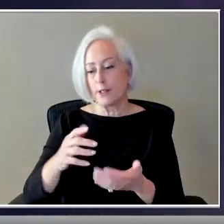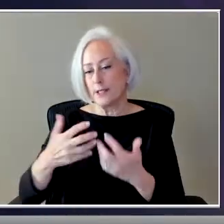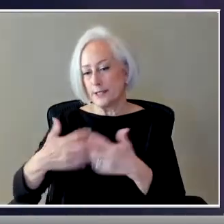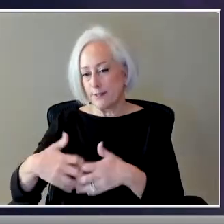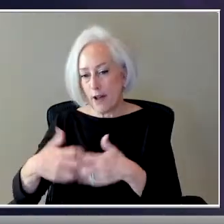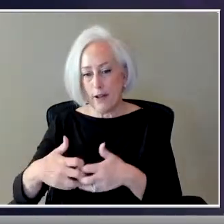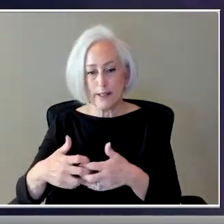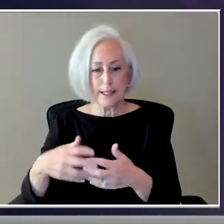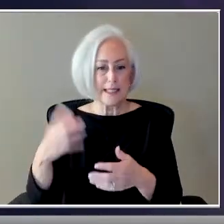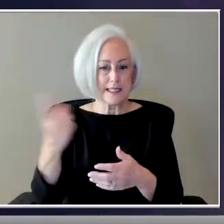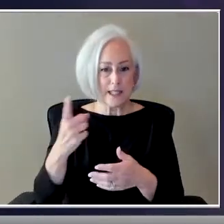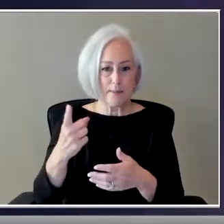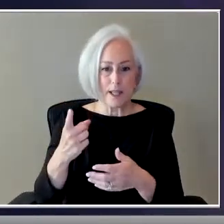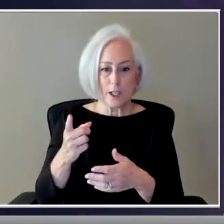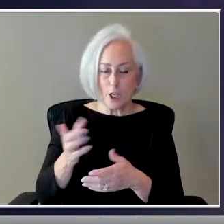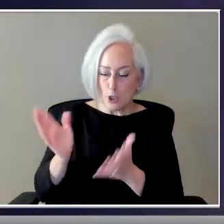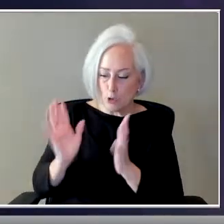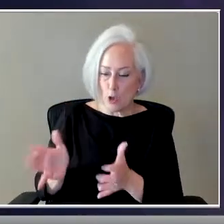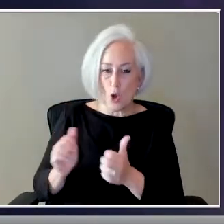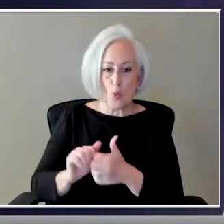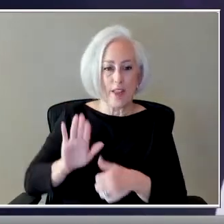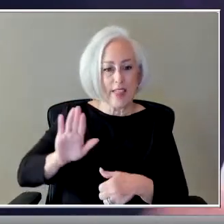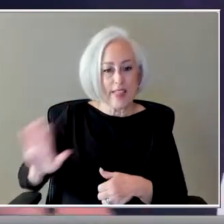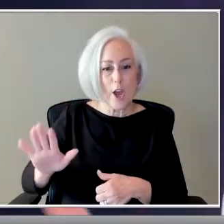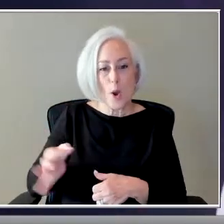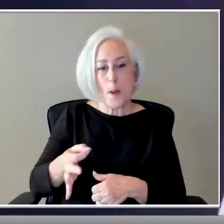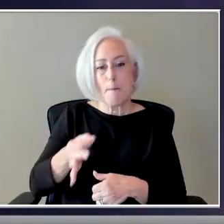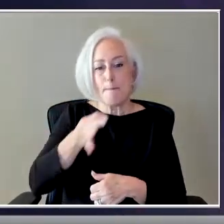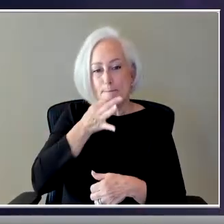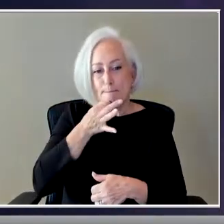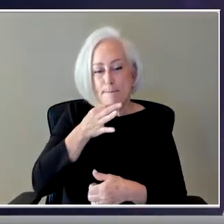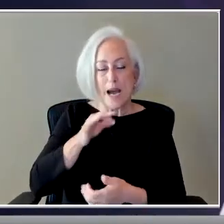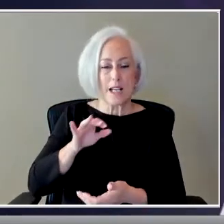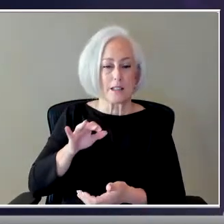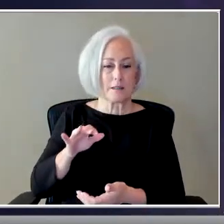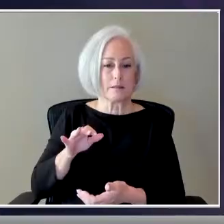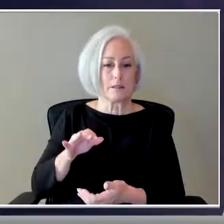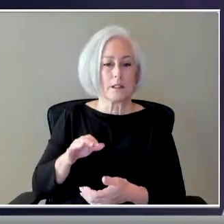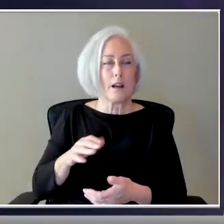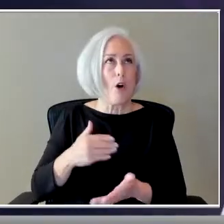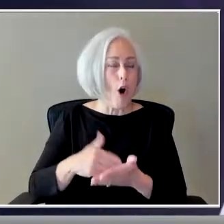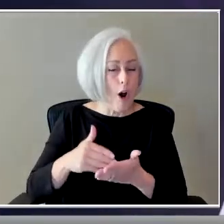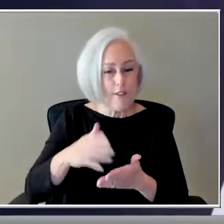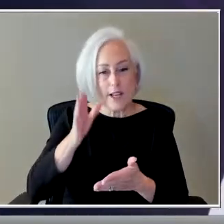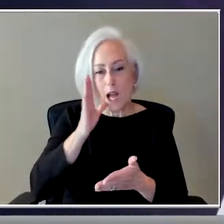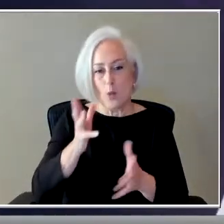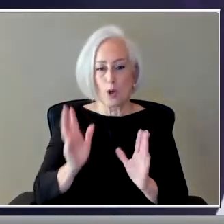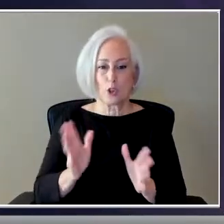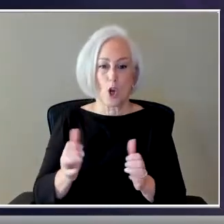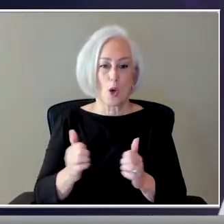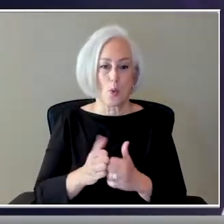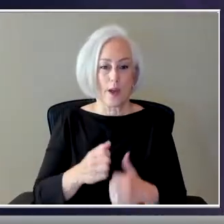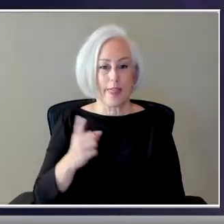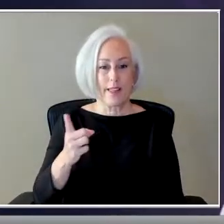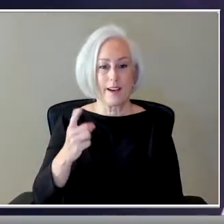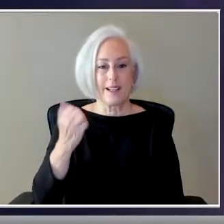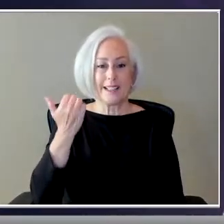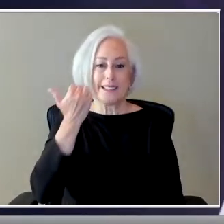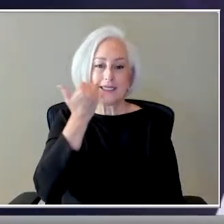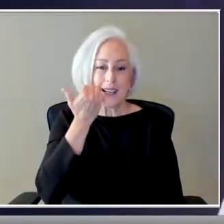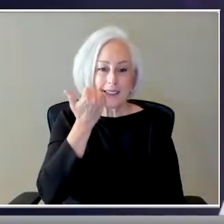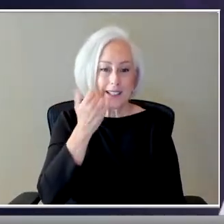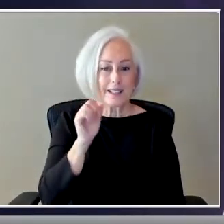With the insurance company. With the insurance company. And many times I'll be talking to sometimes a dentist or